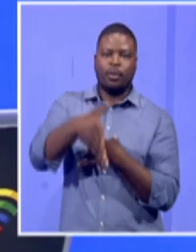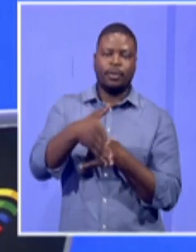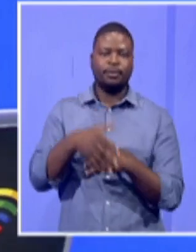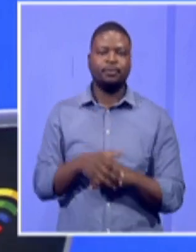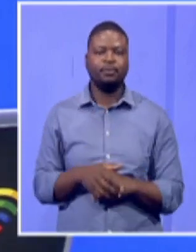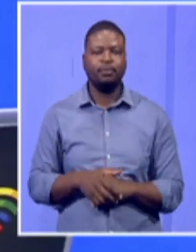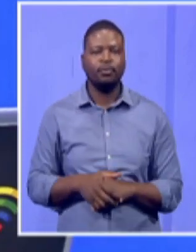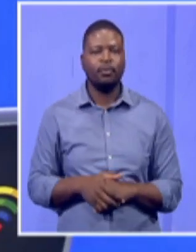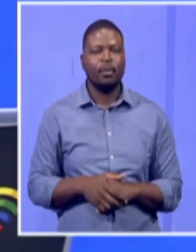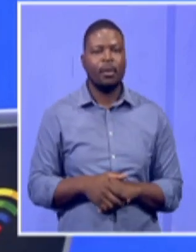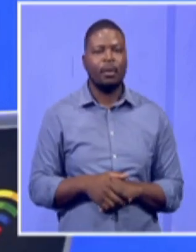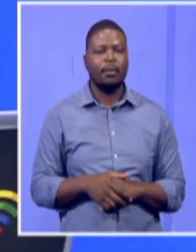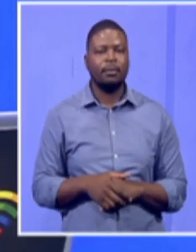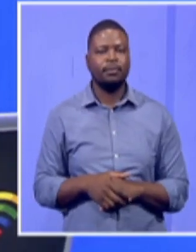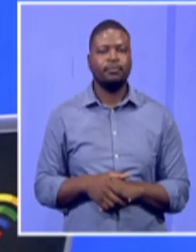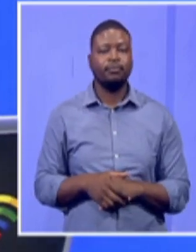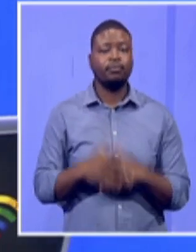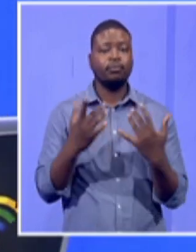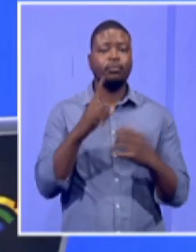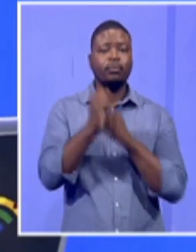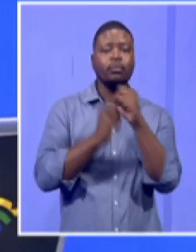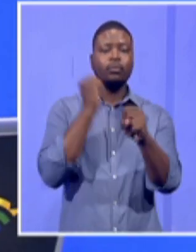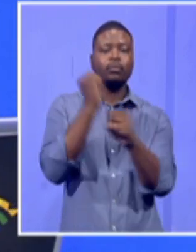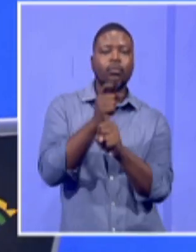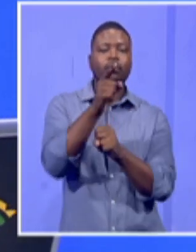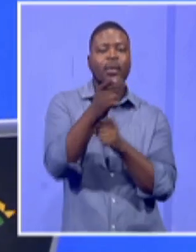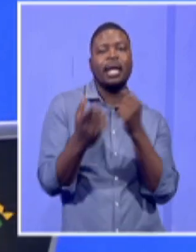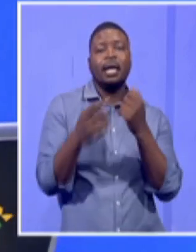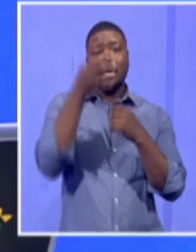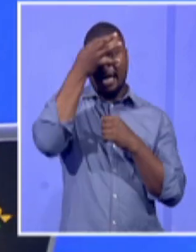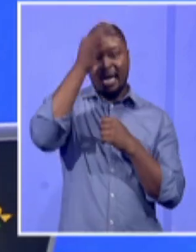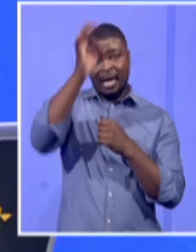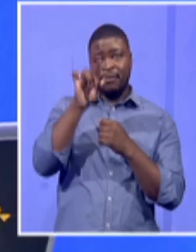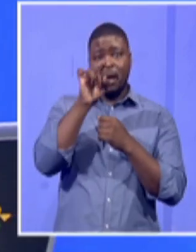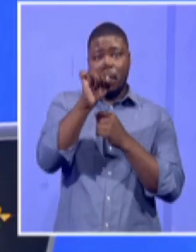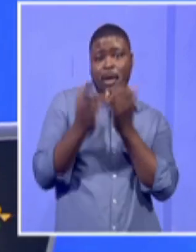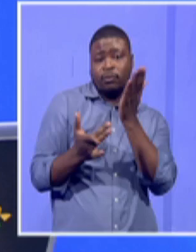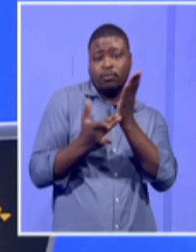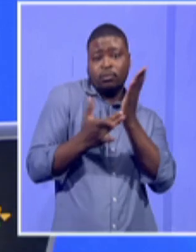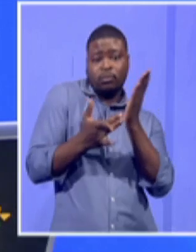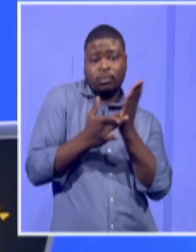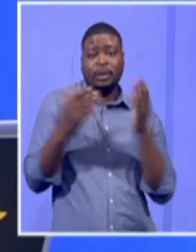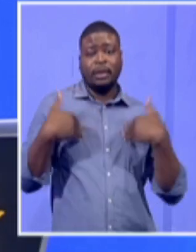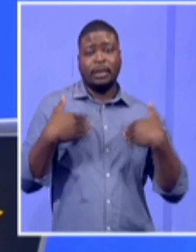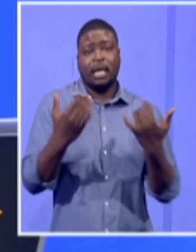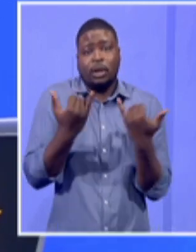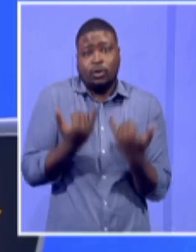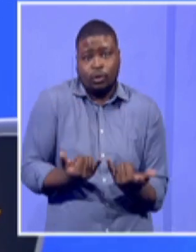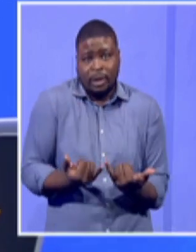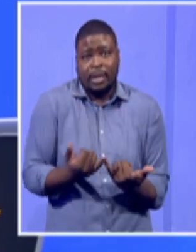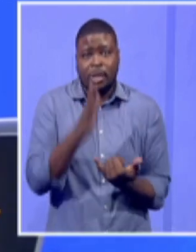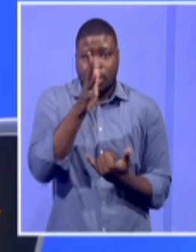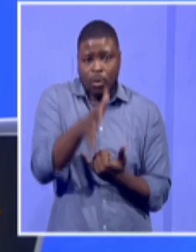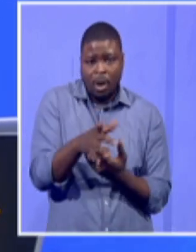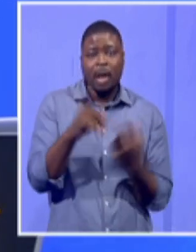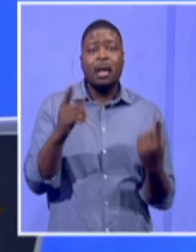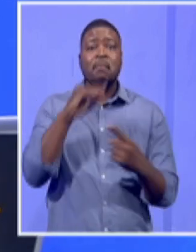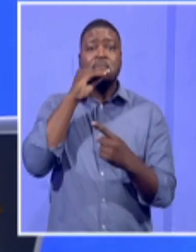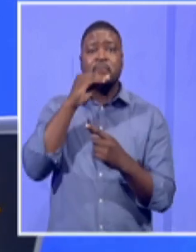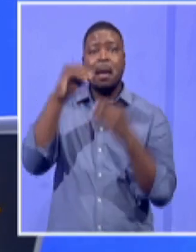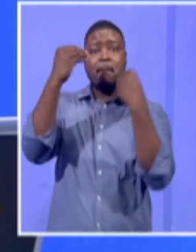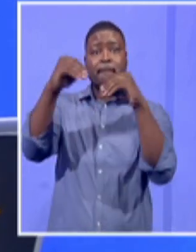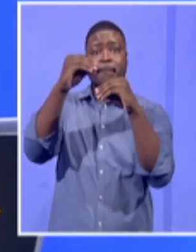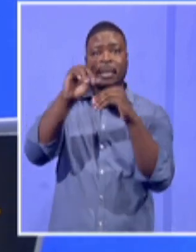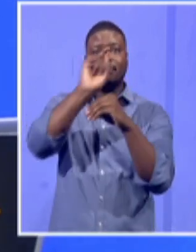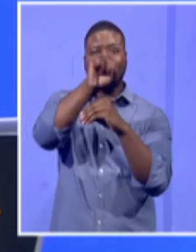The annual GovTech Conference starts today. This is the first time in 14 years since its inception that business and industry experts